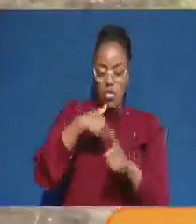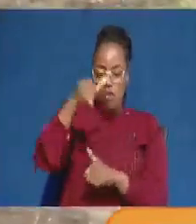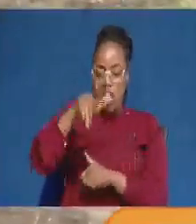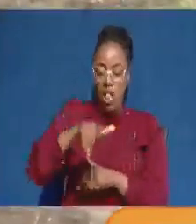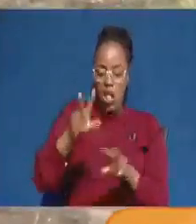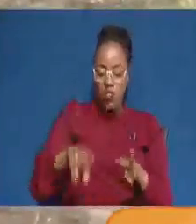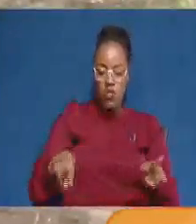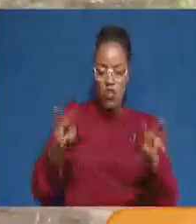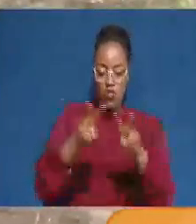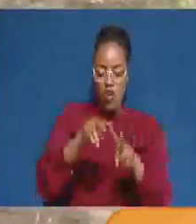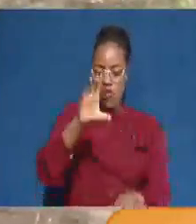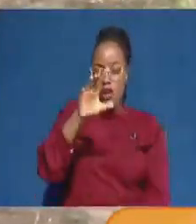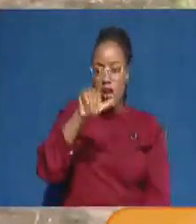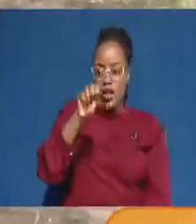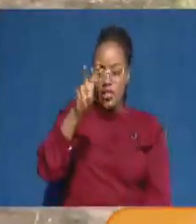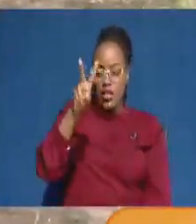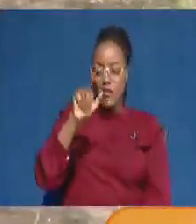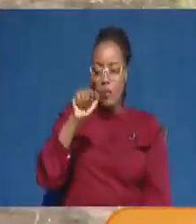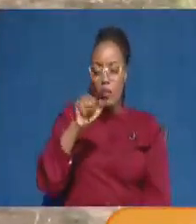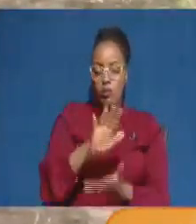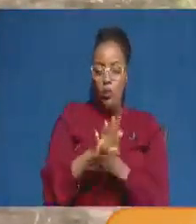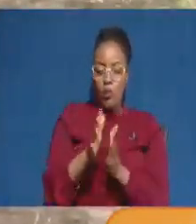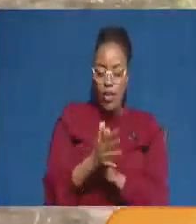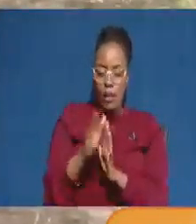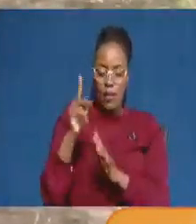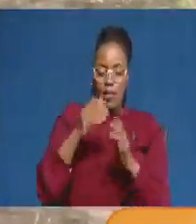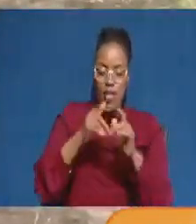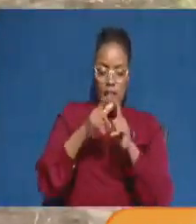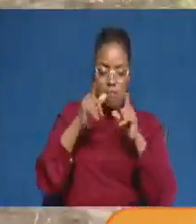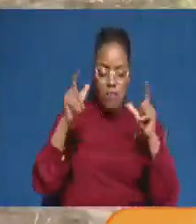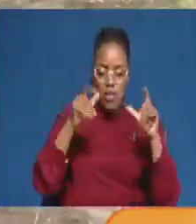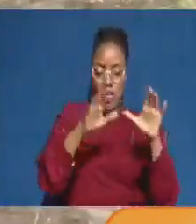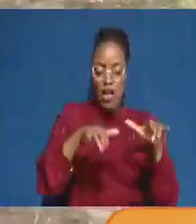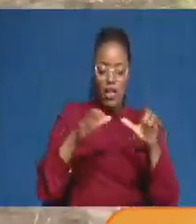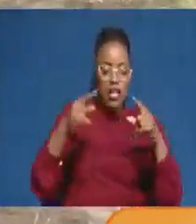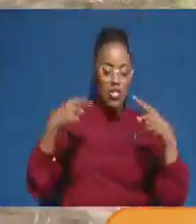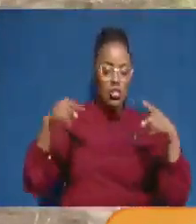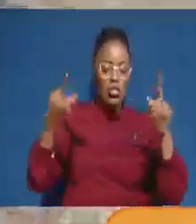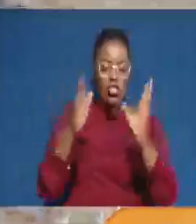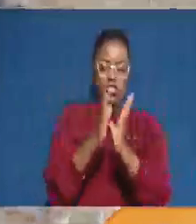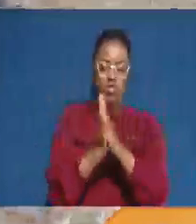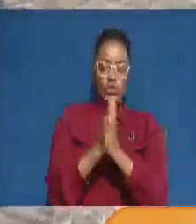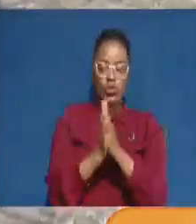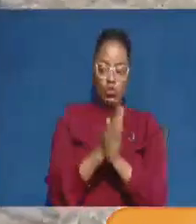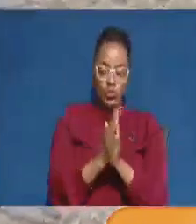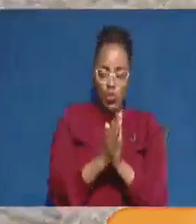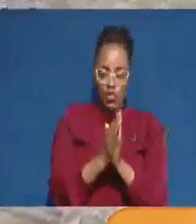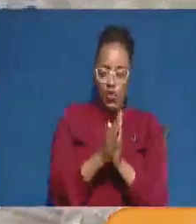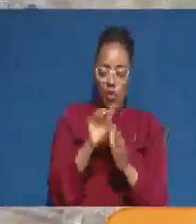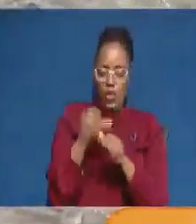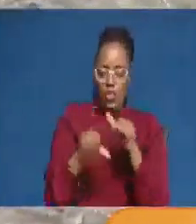value, cassava could soon become Kenya's next big agricultural success story, thanks to